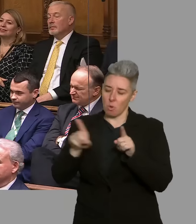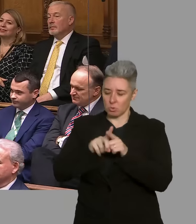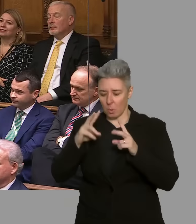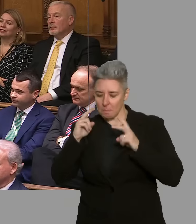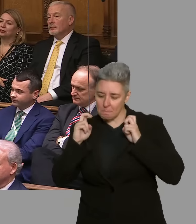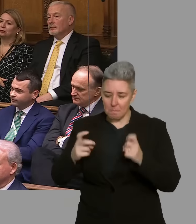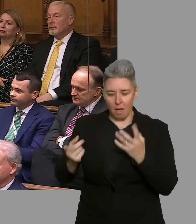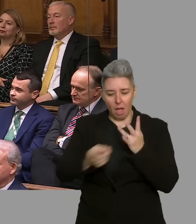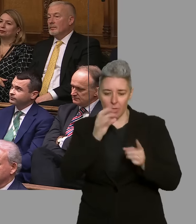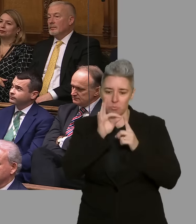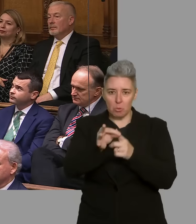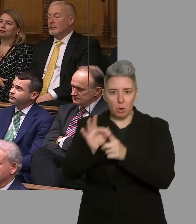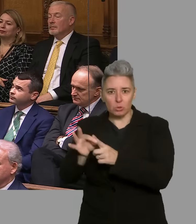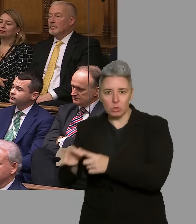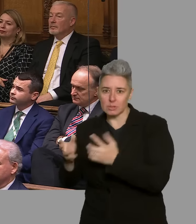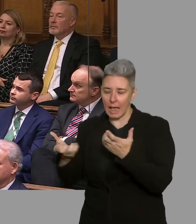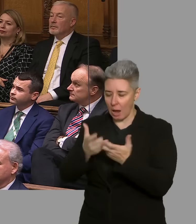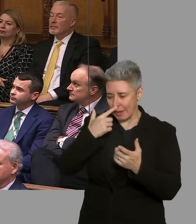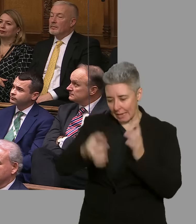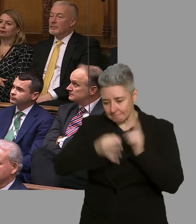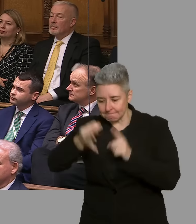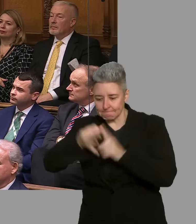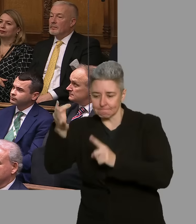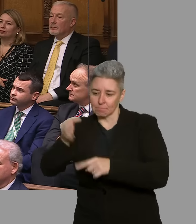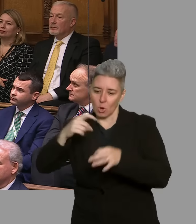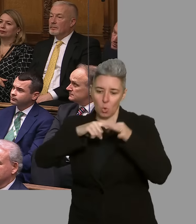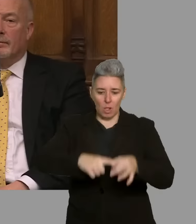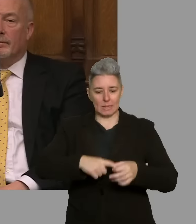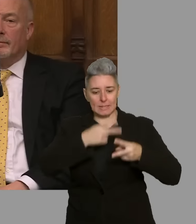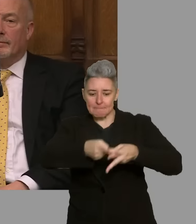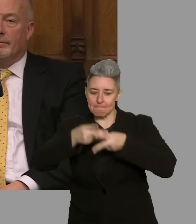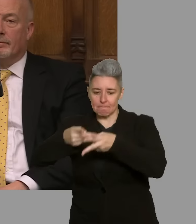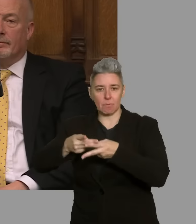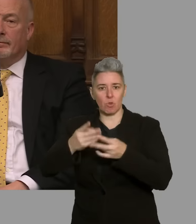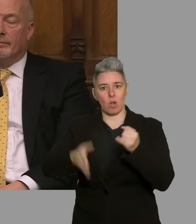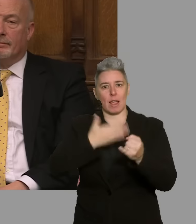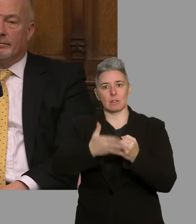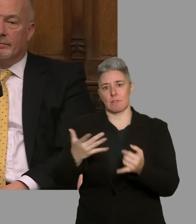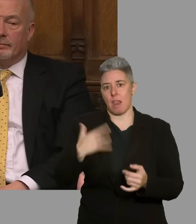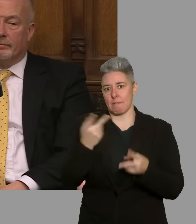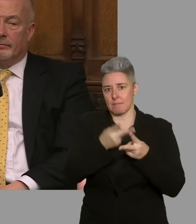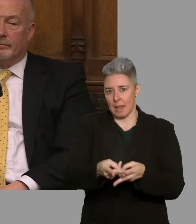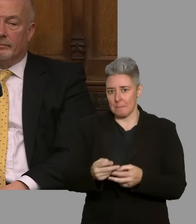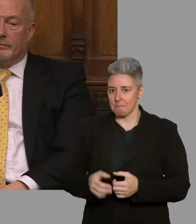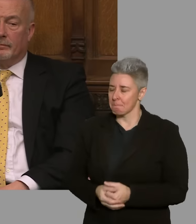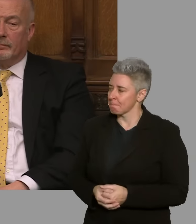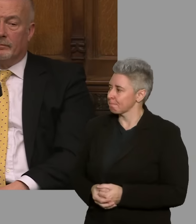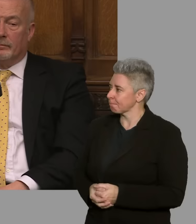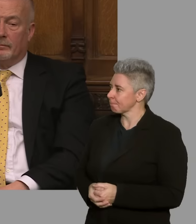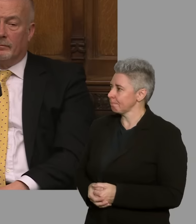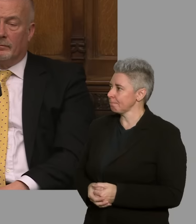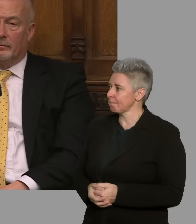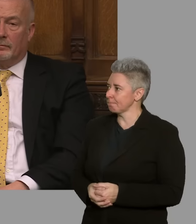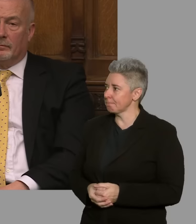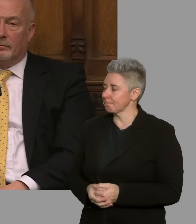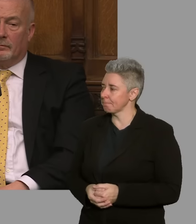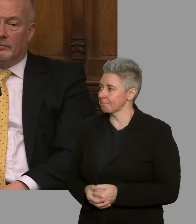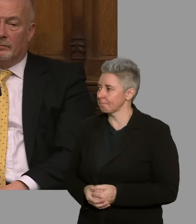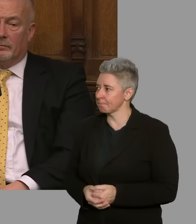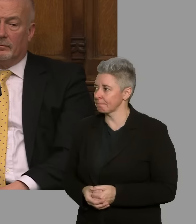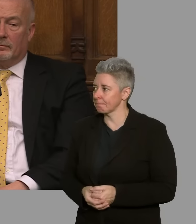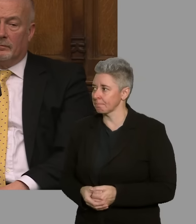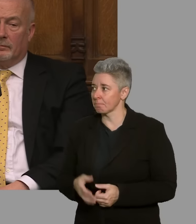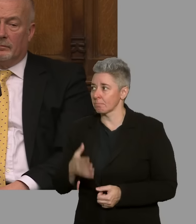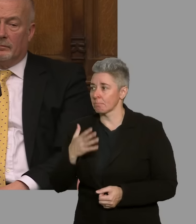Thank you, Mr. Speaker. I would like to ask the Prime Minister for his help. It's been over 6 months since the Supreme Court ruling